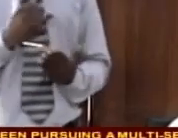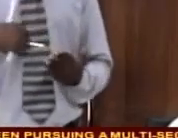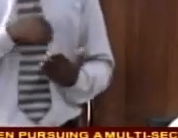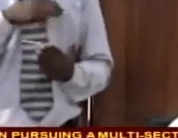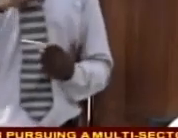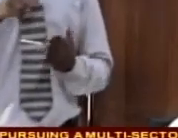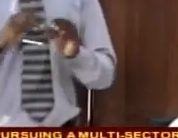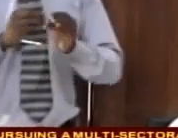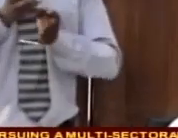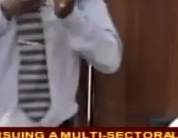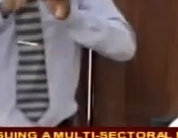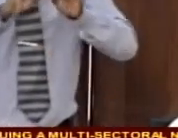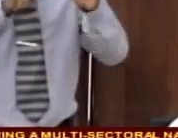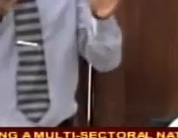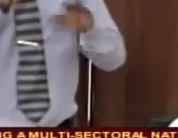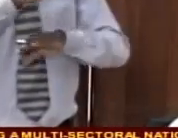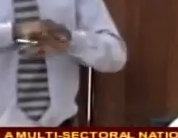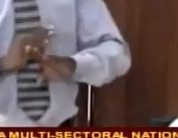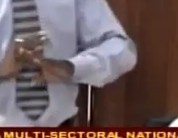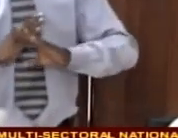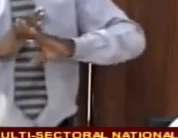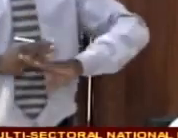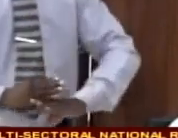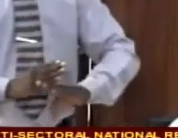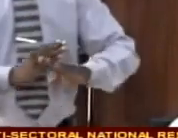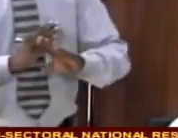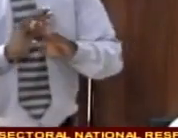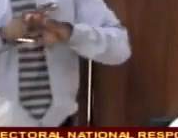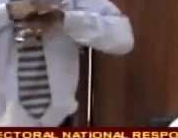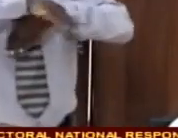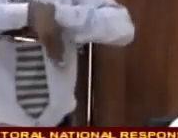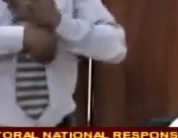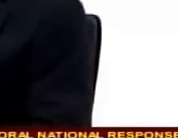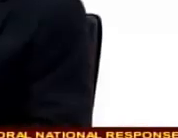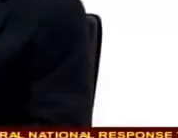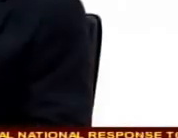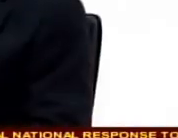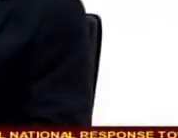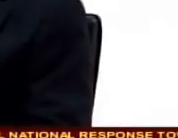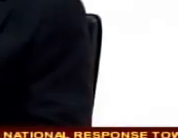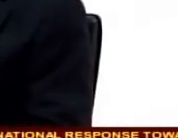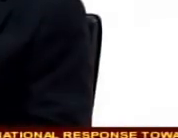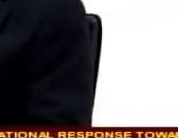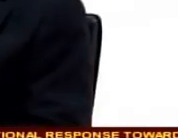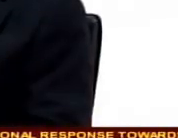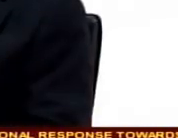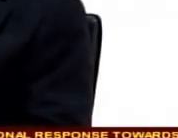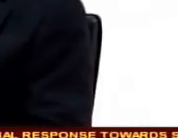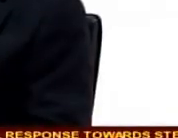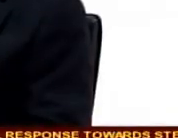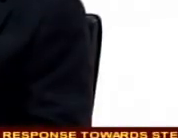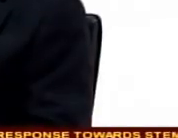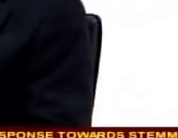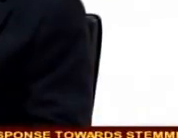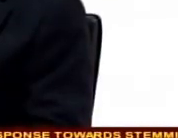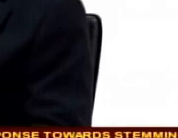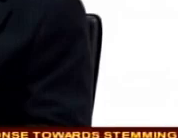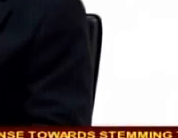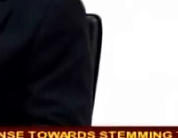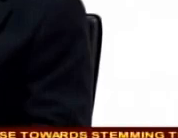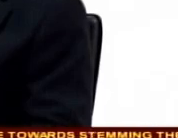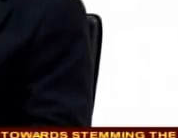on the curfew, because there's been a lot of complaints, especially from health workers and even journalists like myself, because some